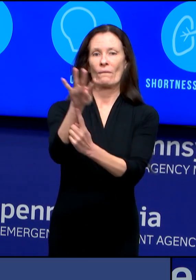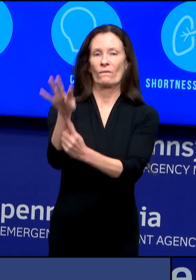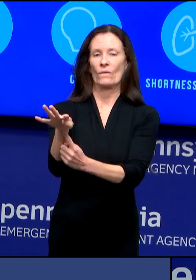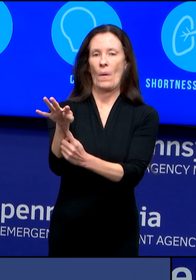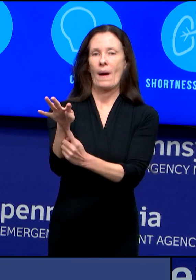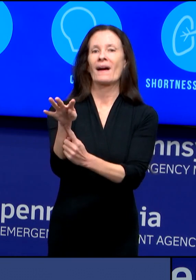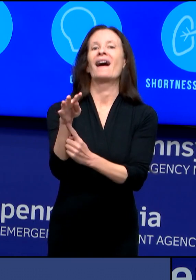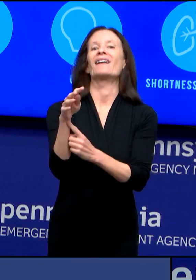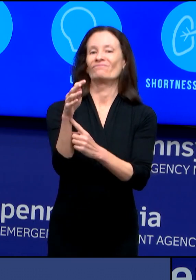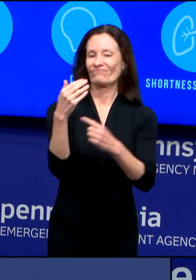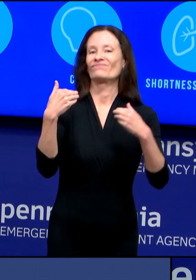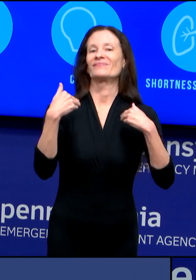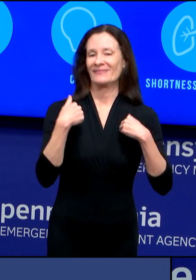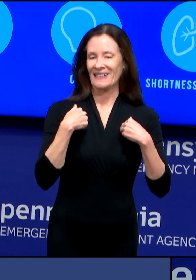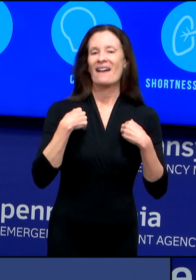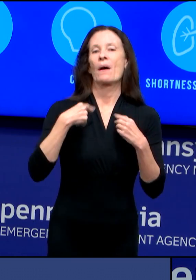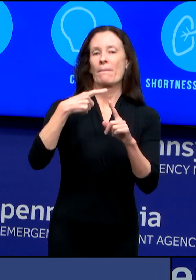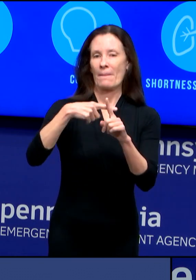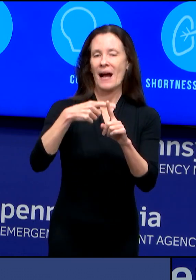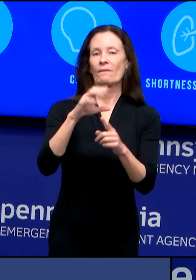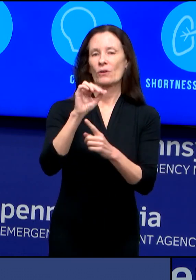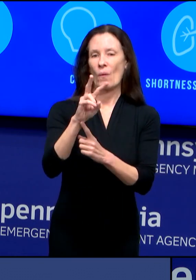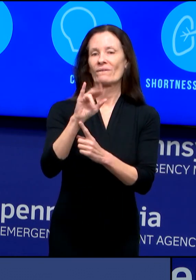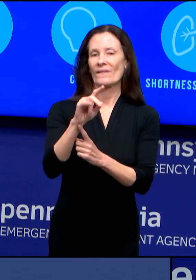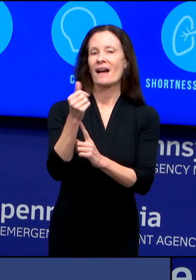in 34 counties.